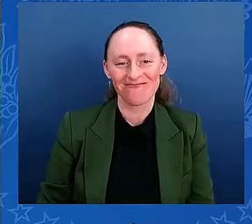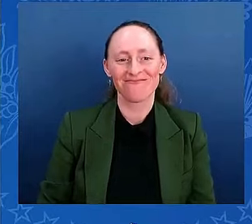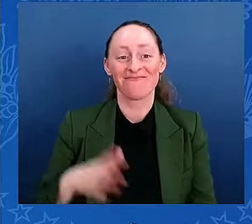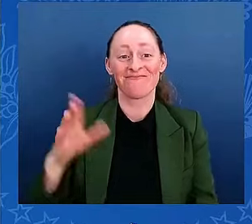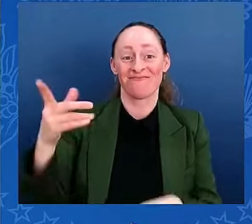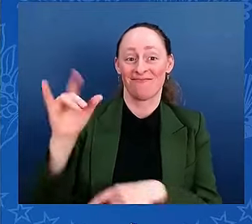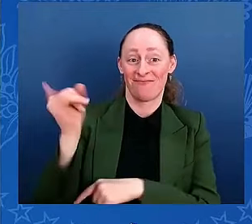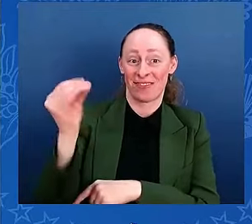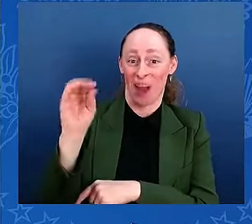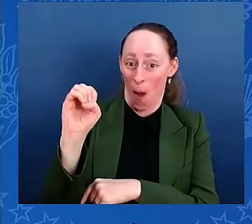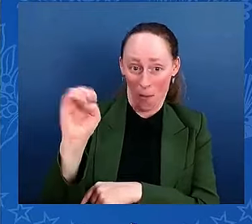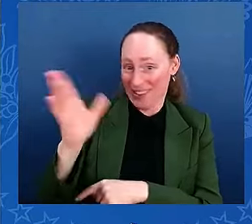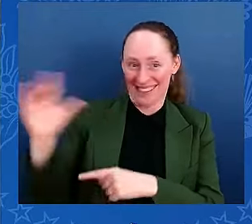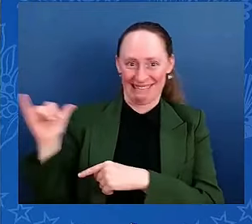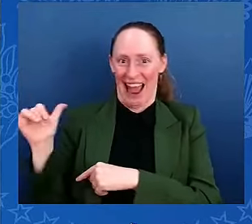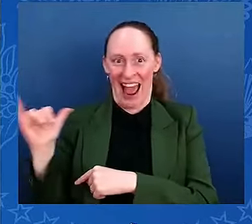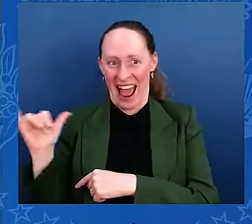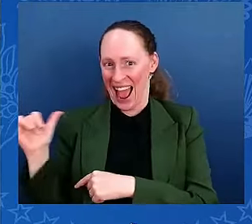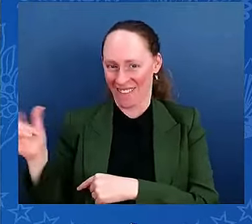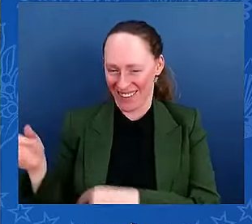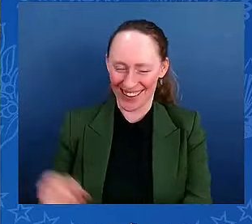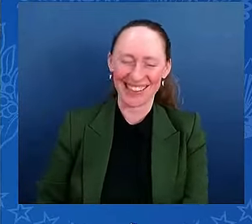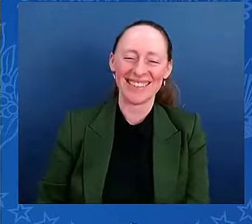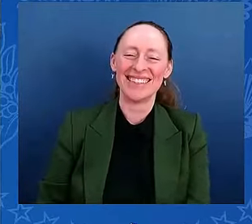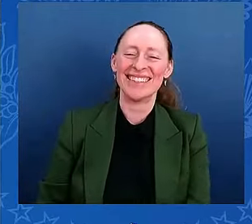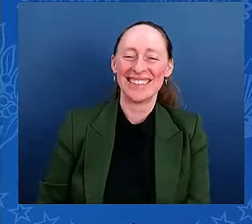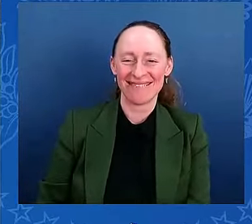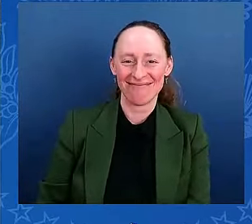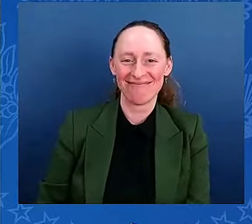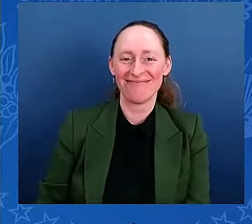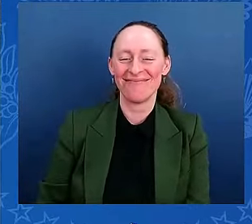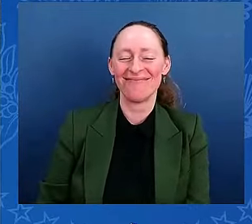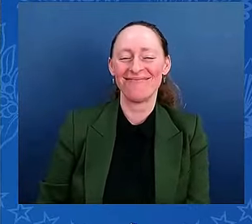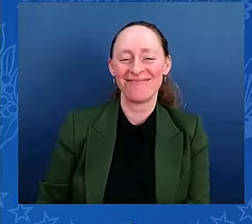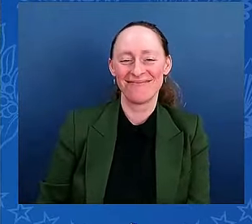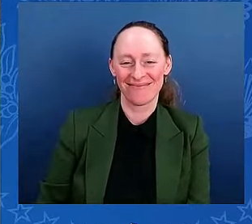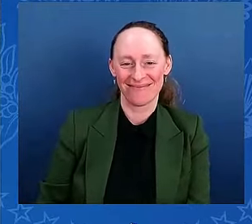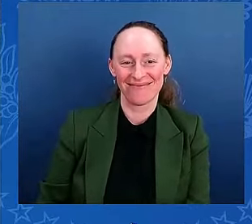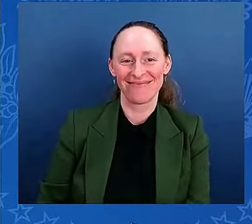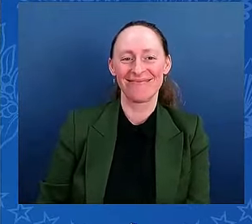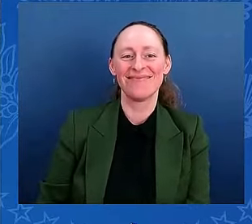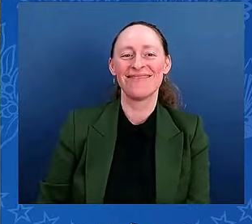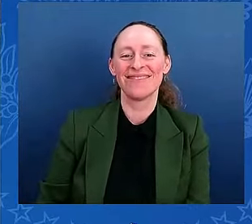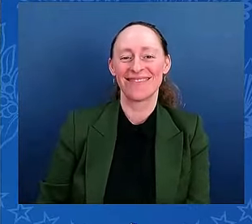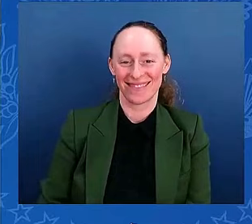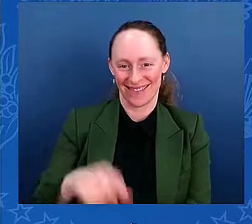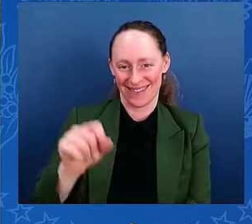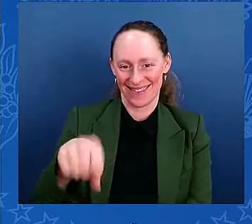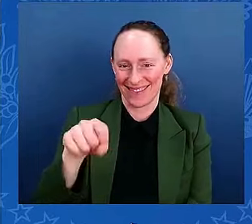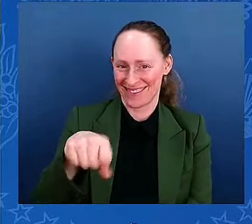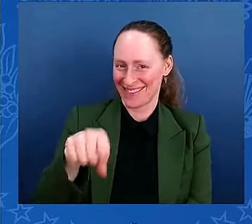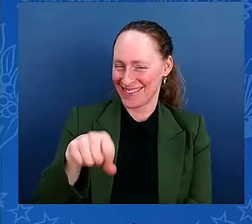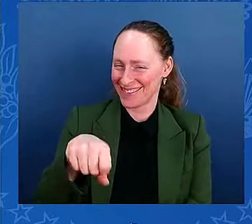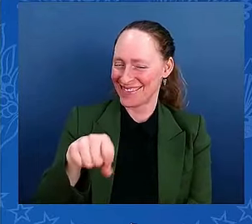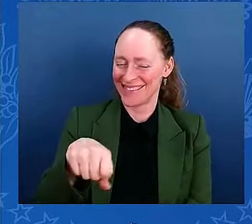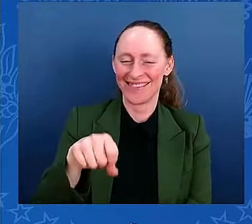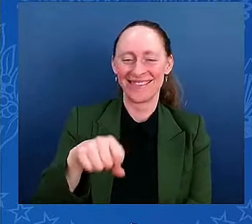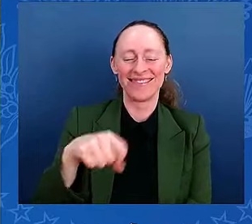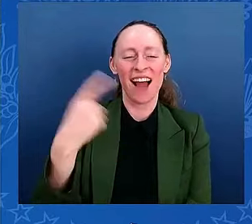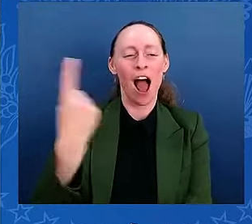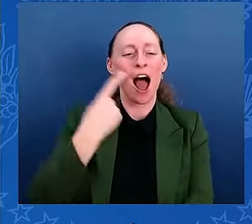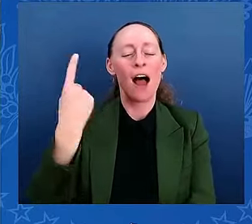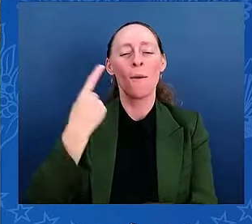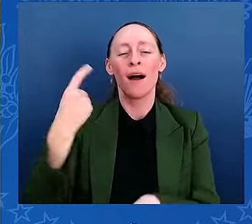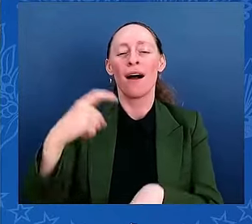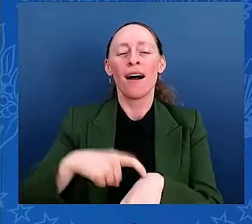there's always enough time to enjoy the pleasures of life together. My